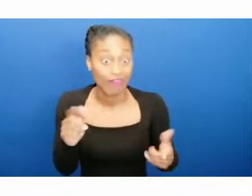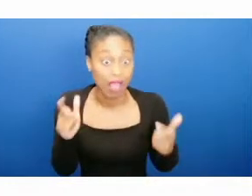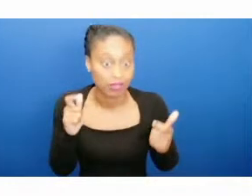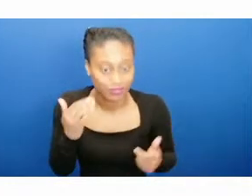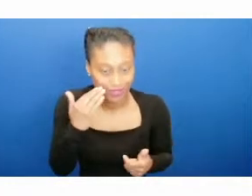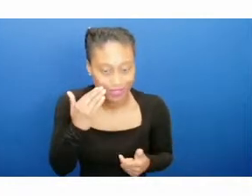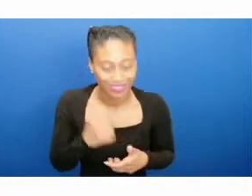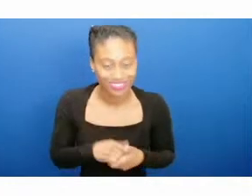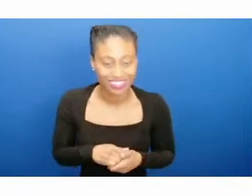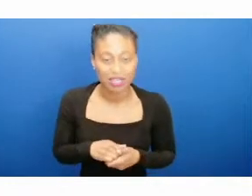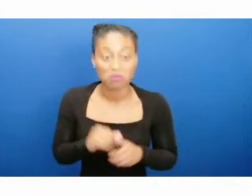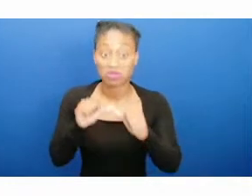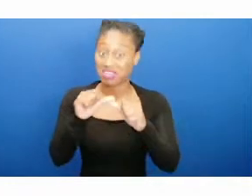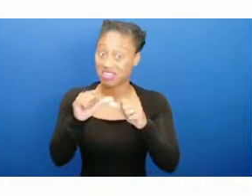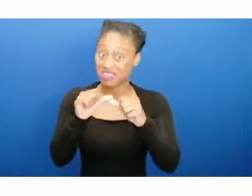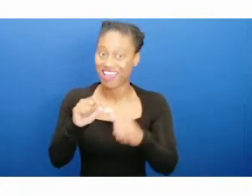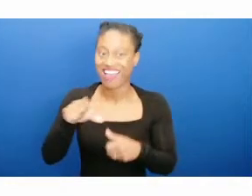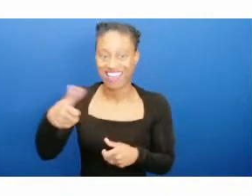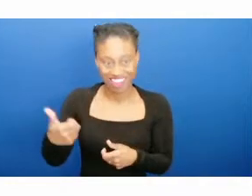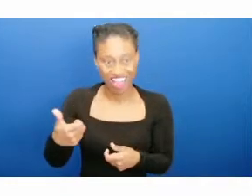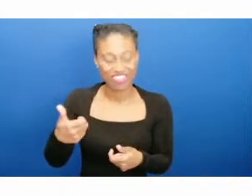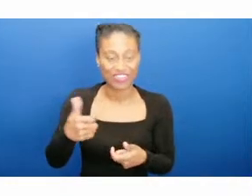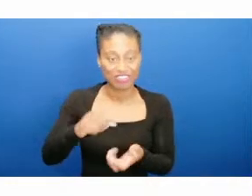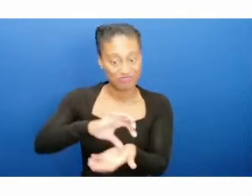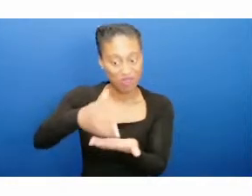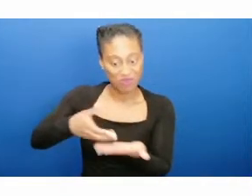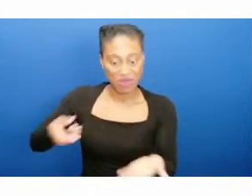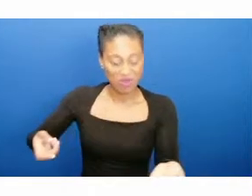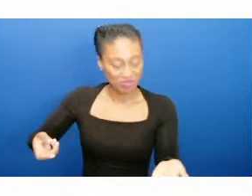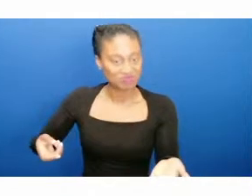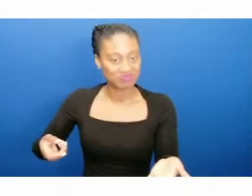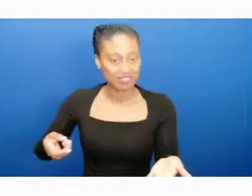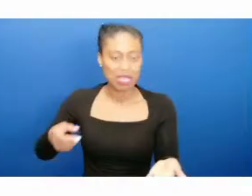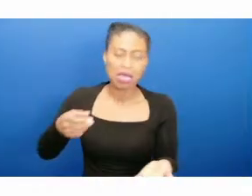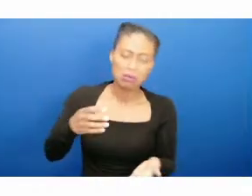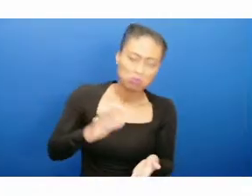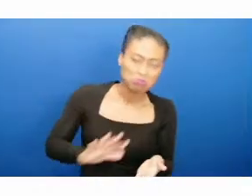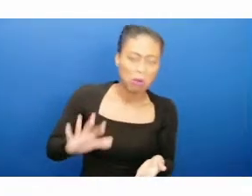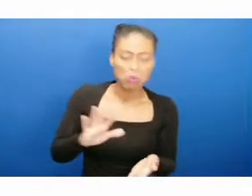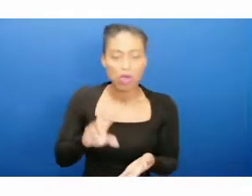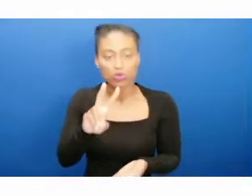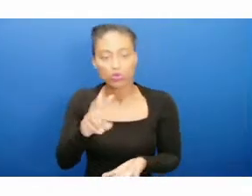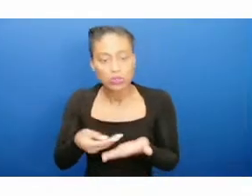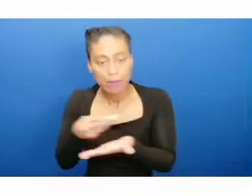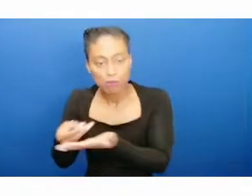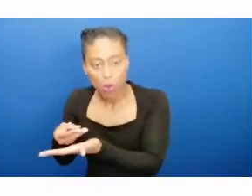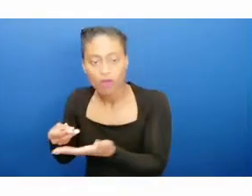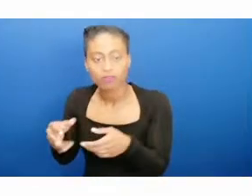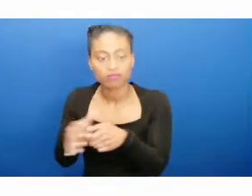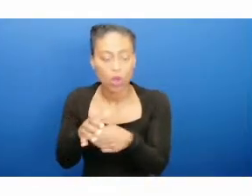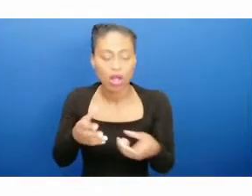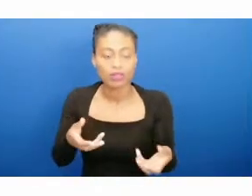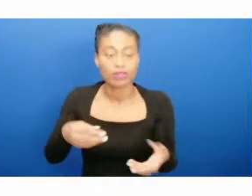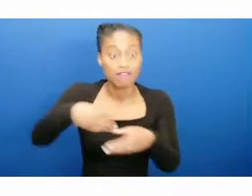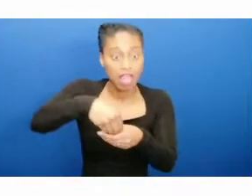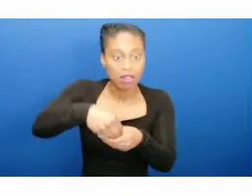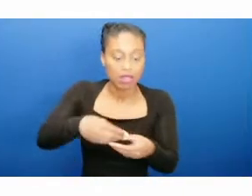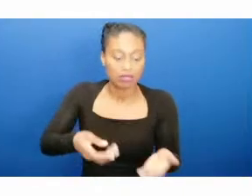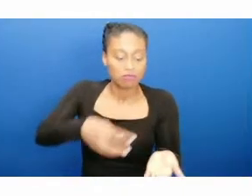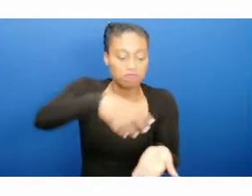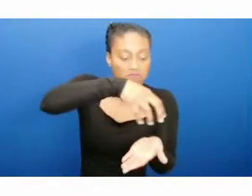So I'm going to take another hefty scoop, about 2 tablespoons of this filling, and put it on one